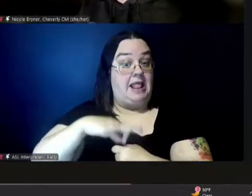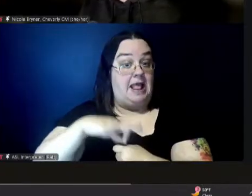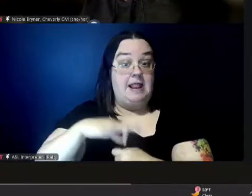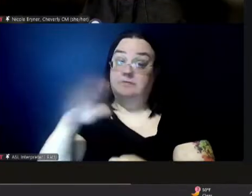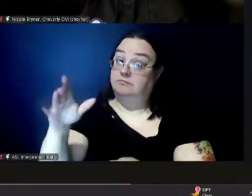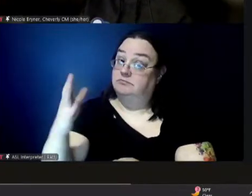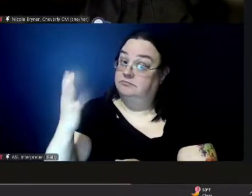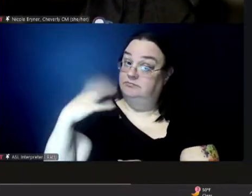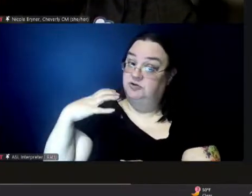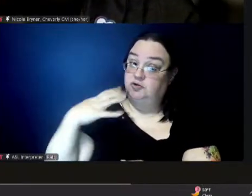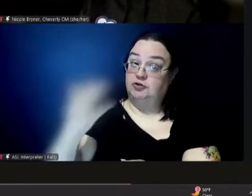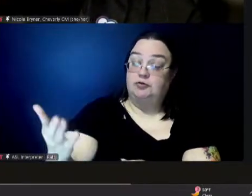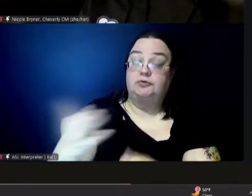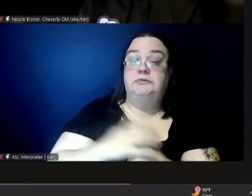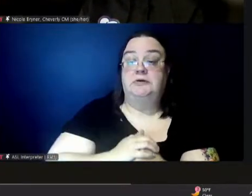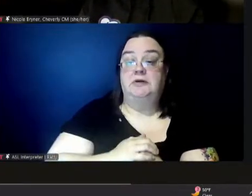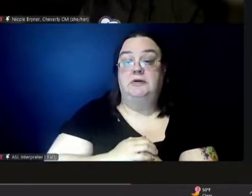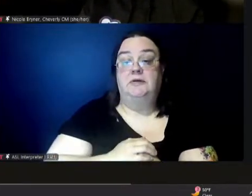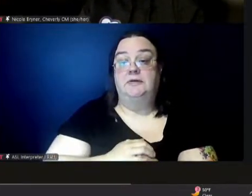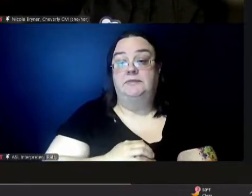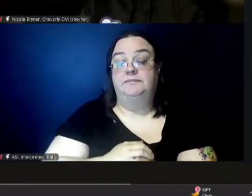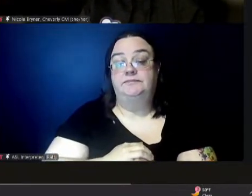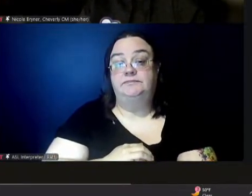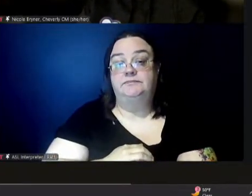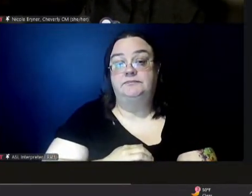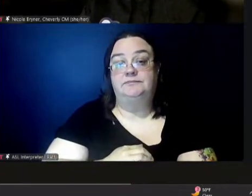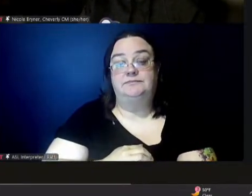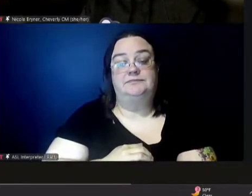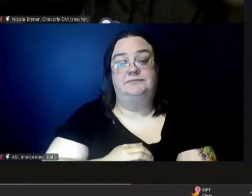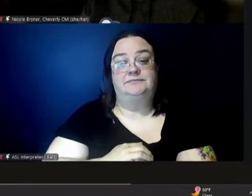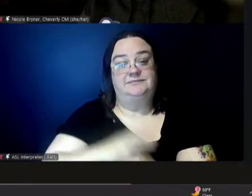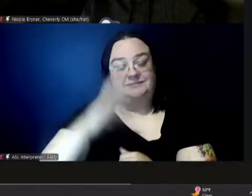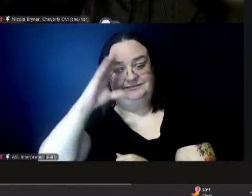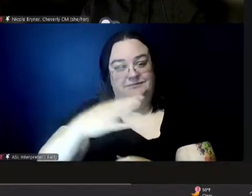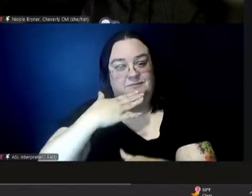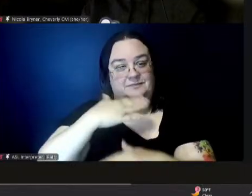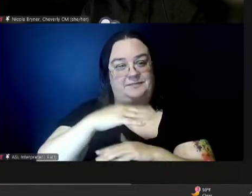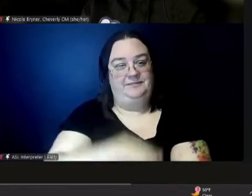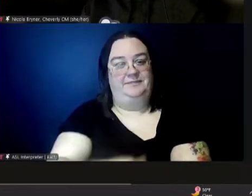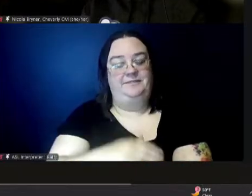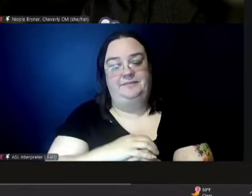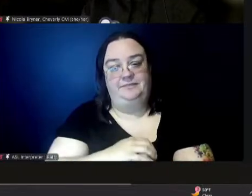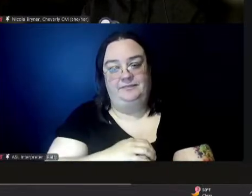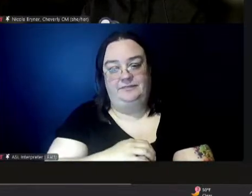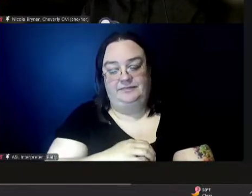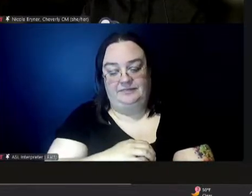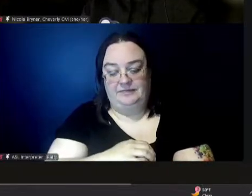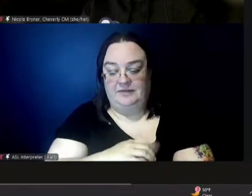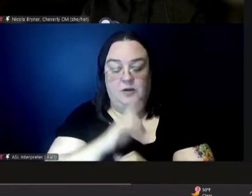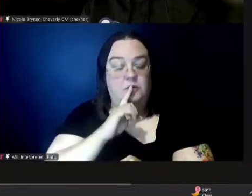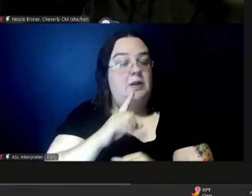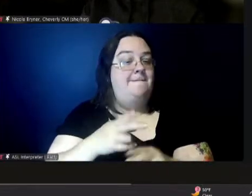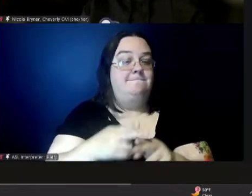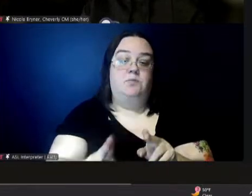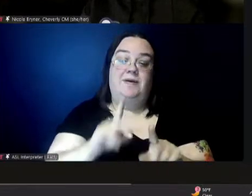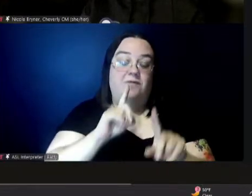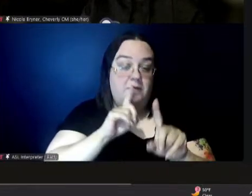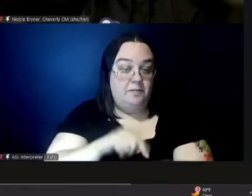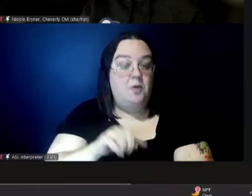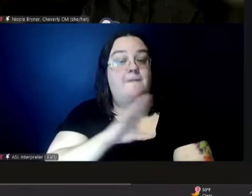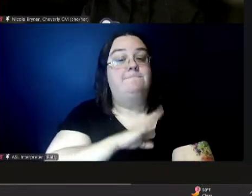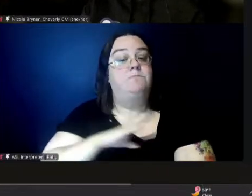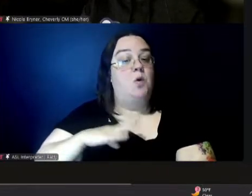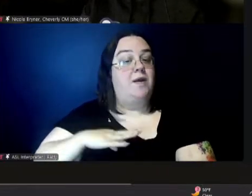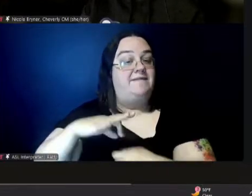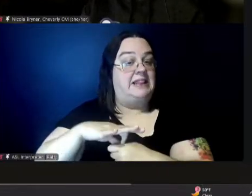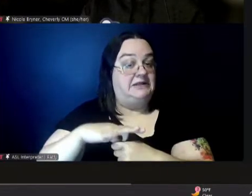Chair. Hello. Good evening. A very brief report. The Board of Election Supervisors has